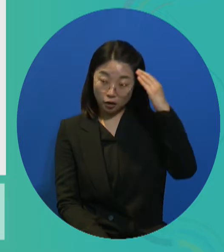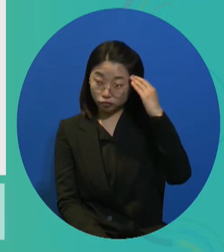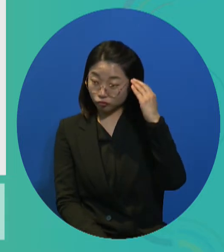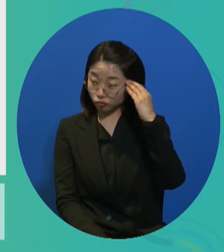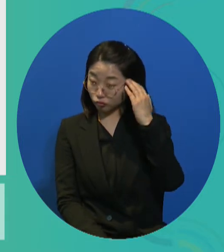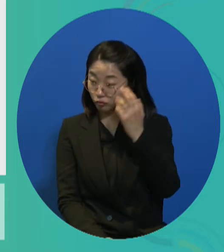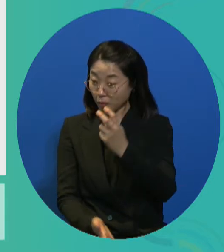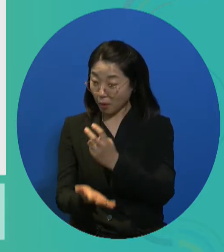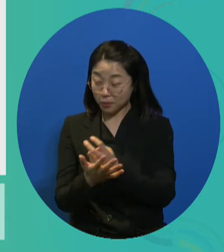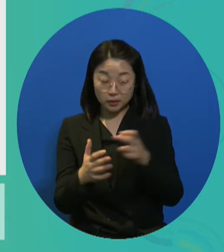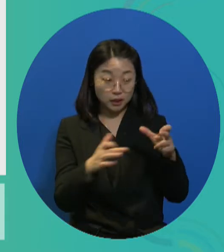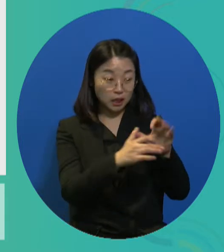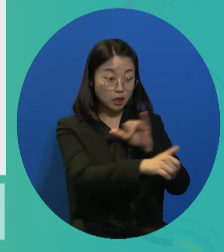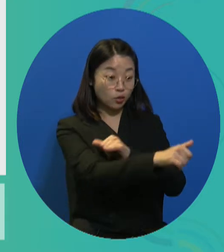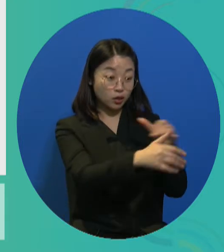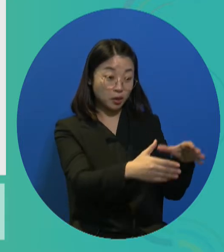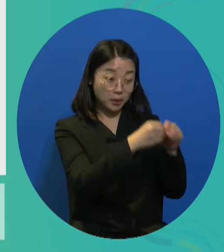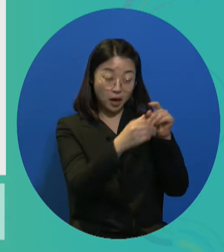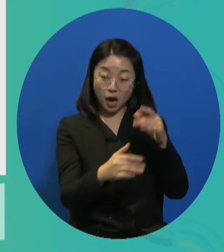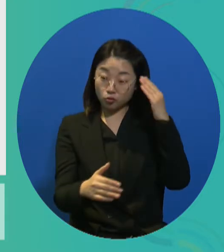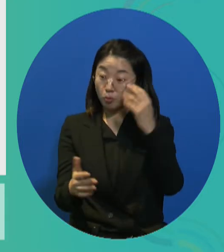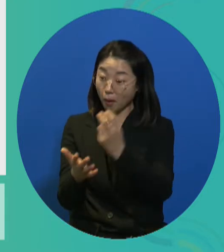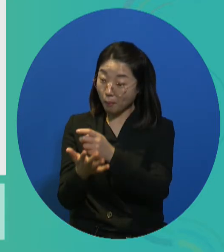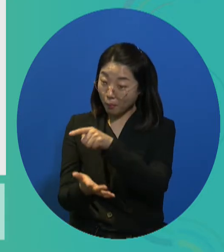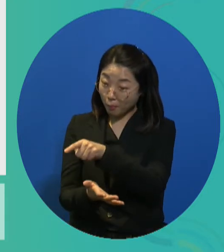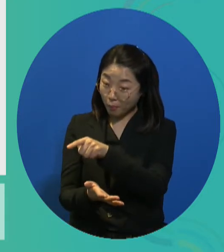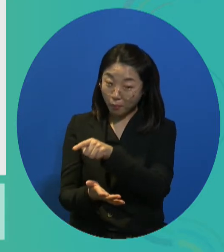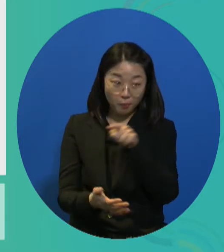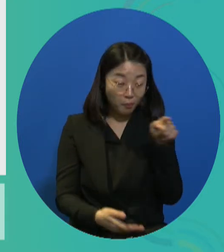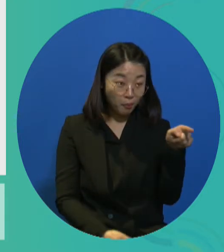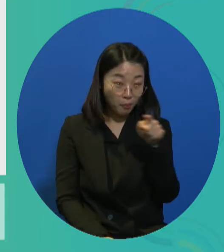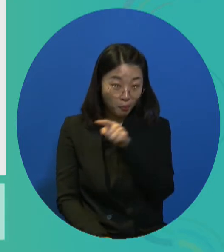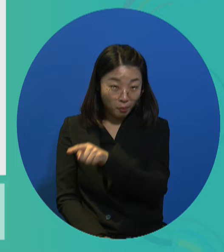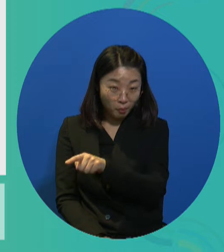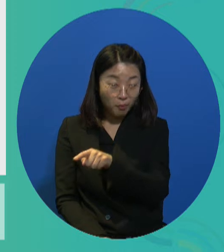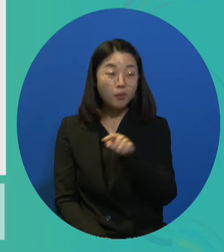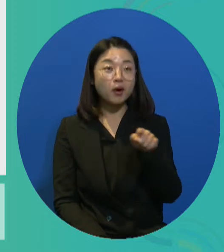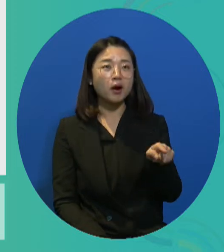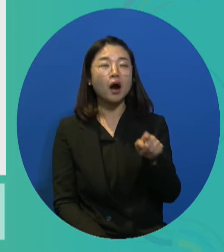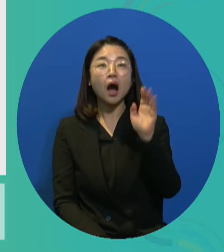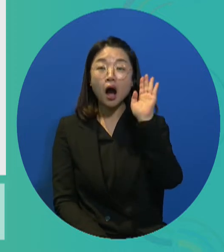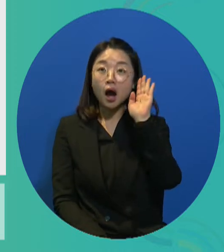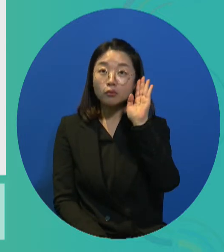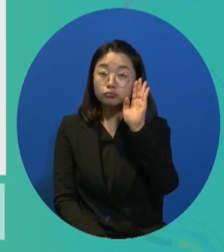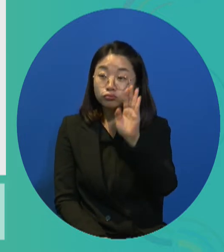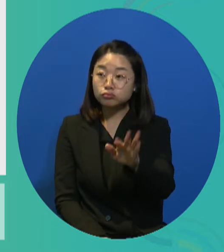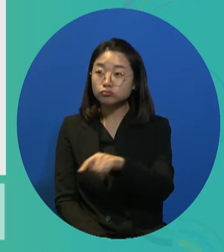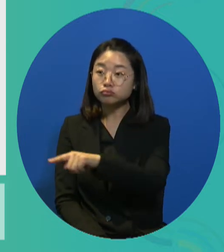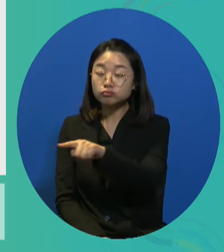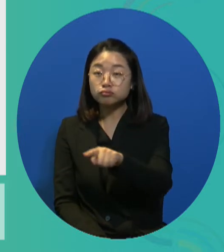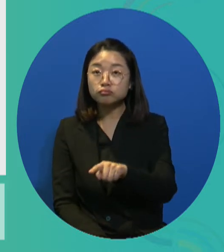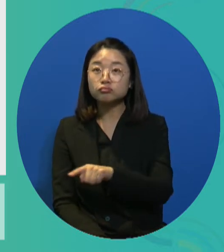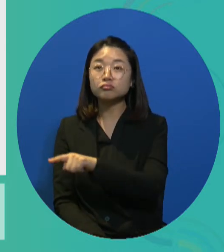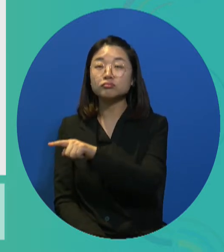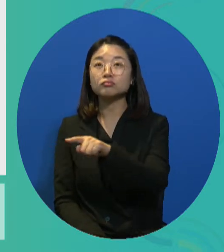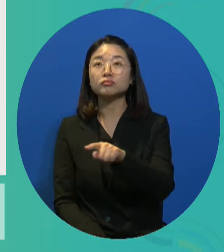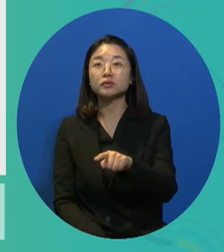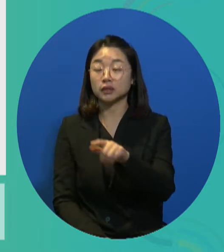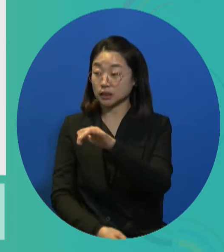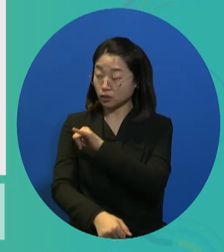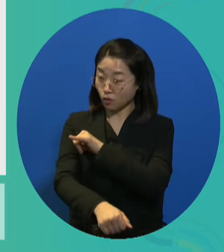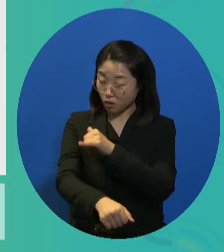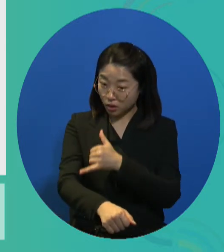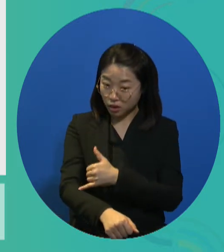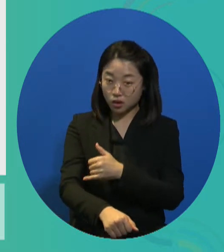skip over much of that and move into the legal significance of CRPD's optional protocol as international law